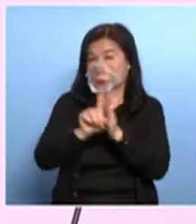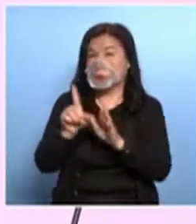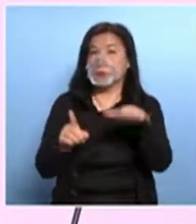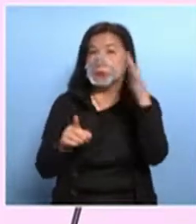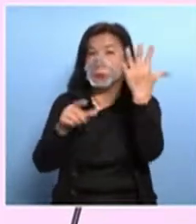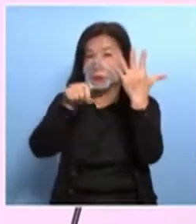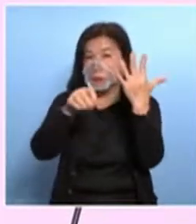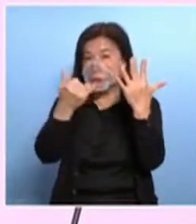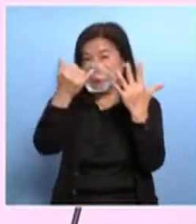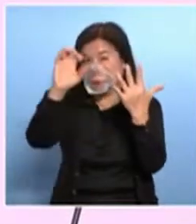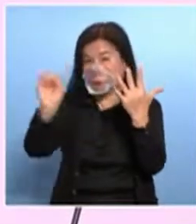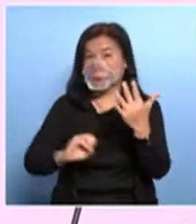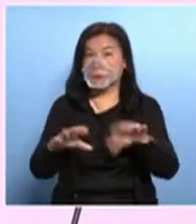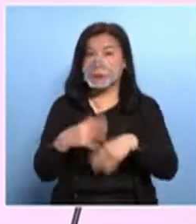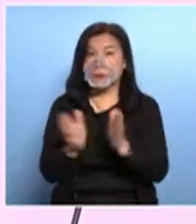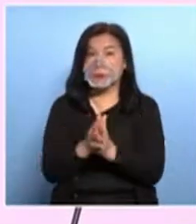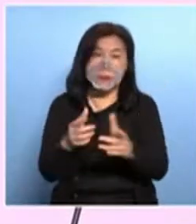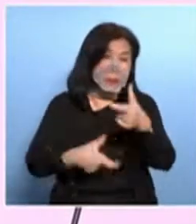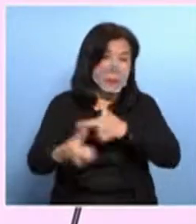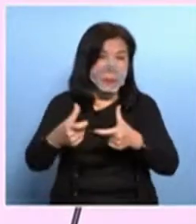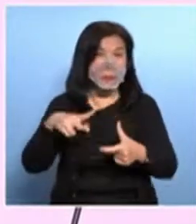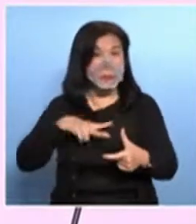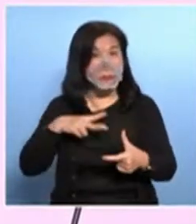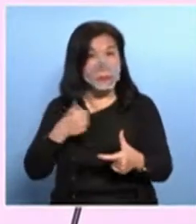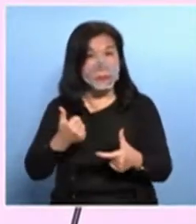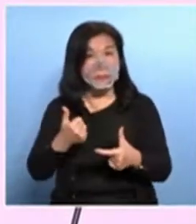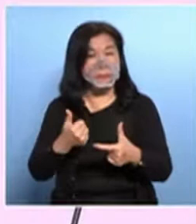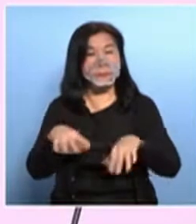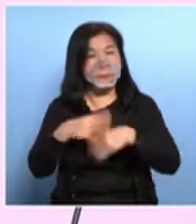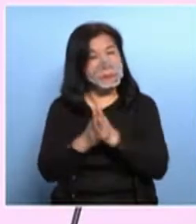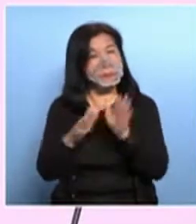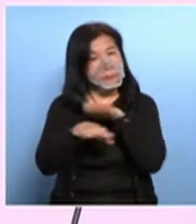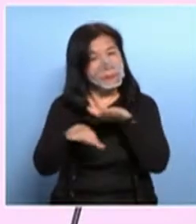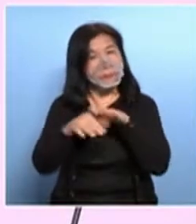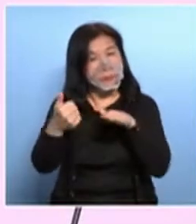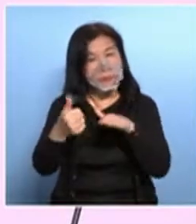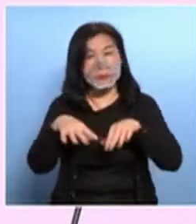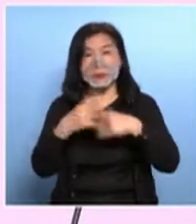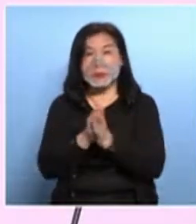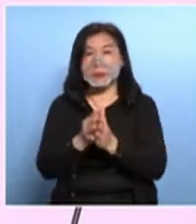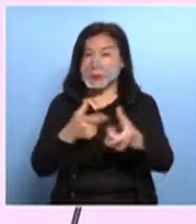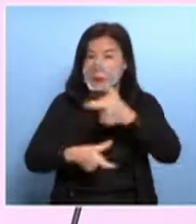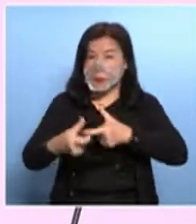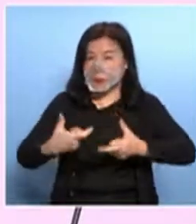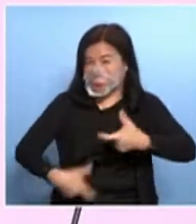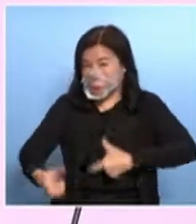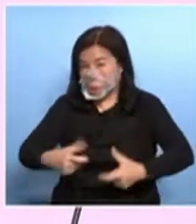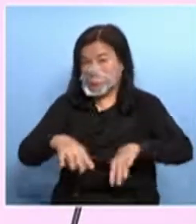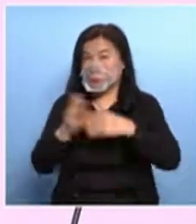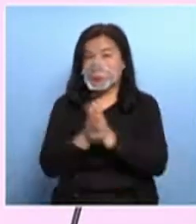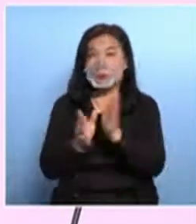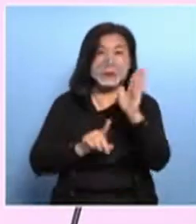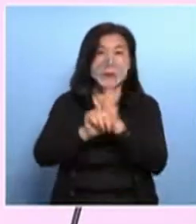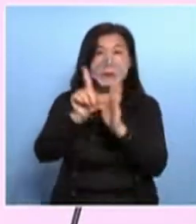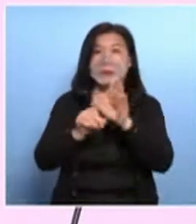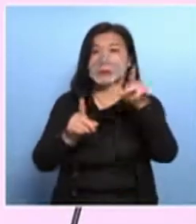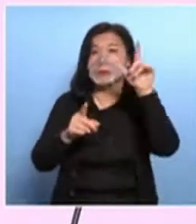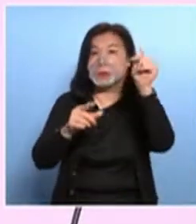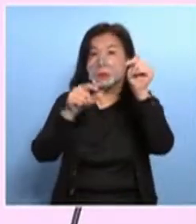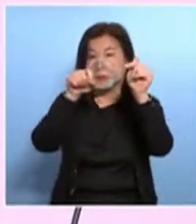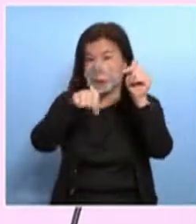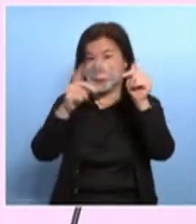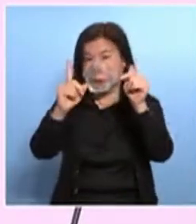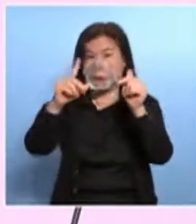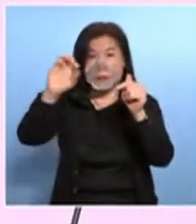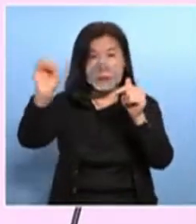contributed to a rebound of private consumption expenditure by 5.6% for the year as a whole. As business outlook turned positive, investment expenditure rose